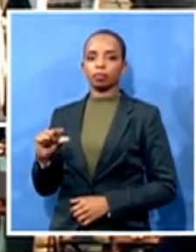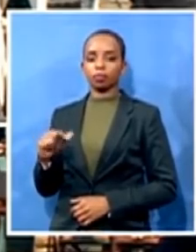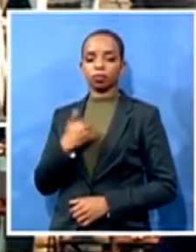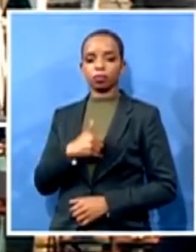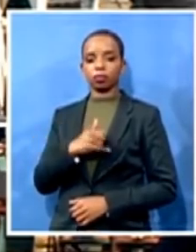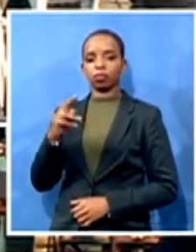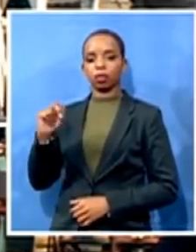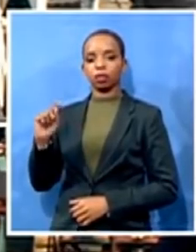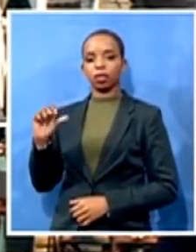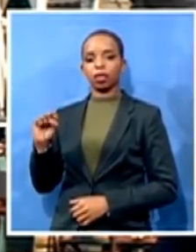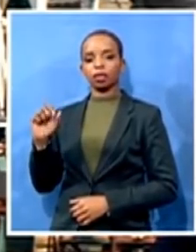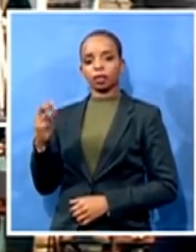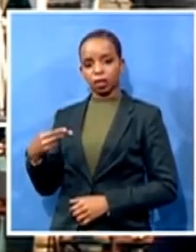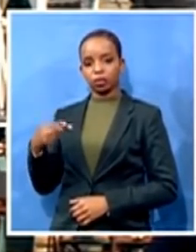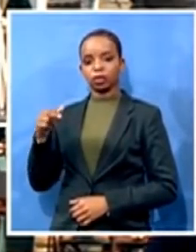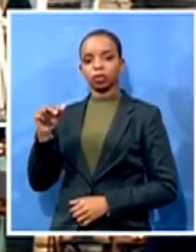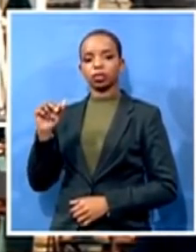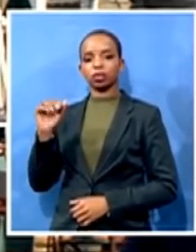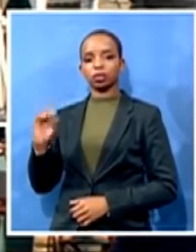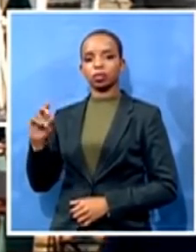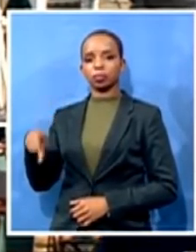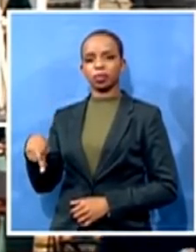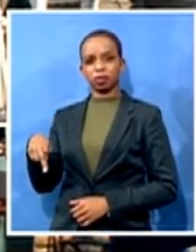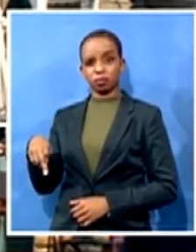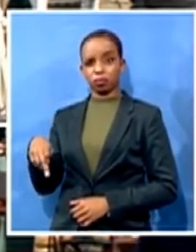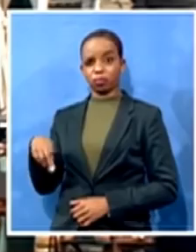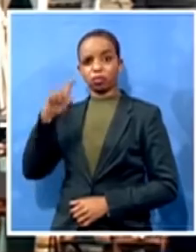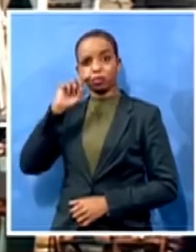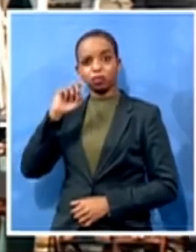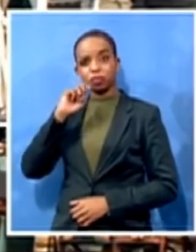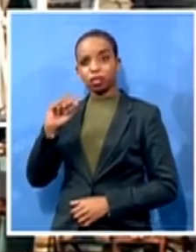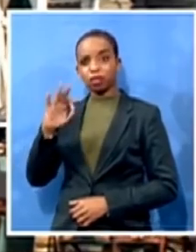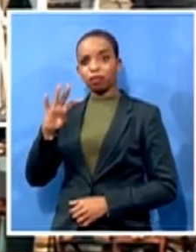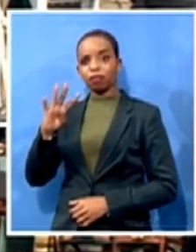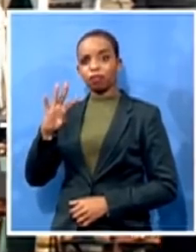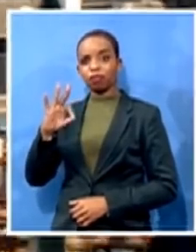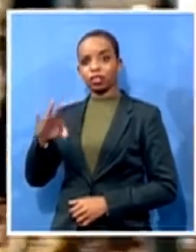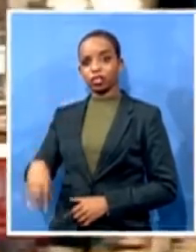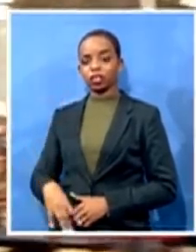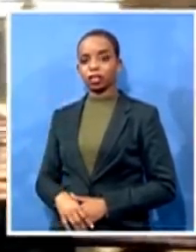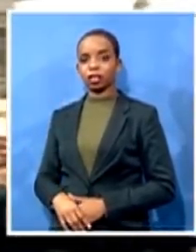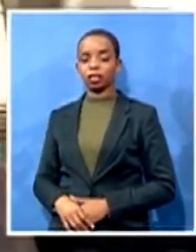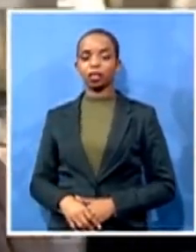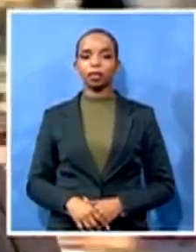Ntshoe, and I'm 43 years of age. Thank you very much, sir. You're welcome. Yes. Thank you.